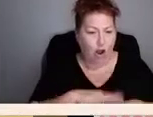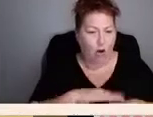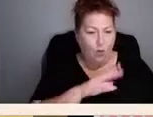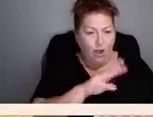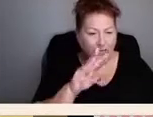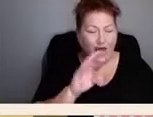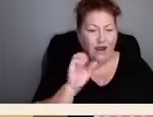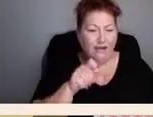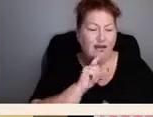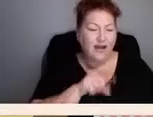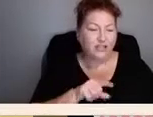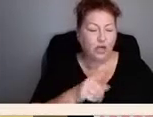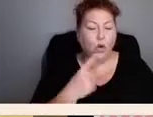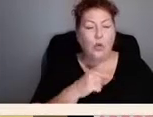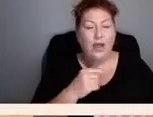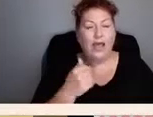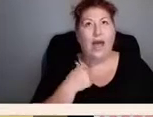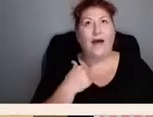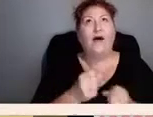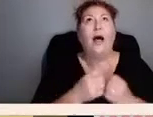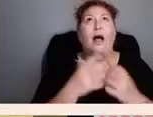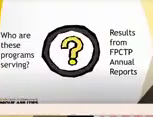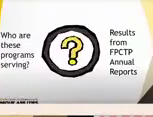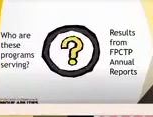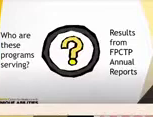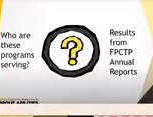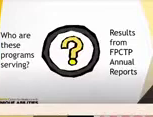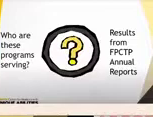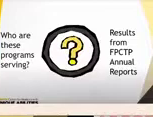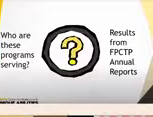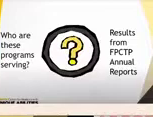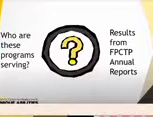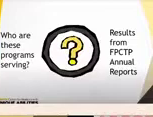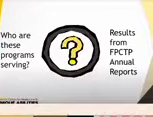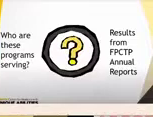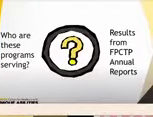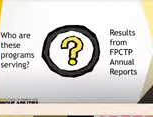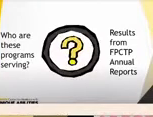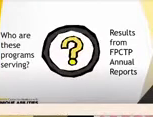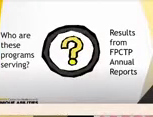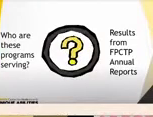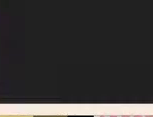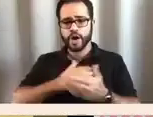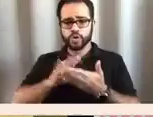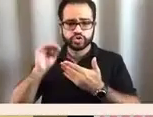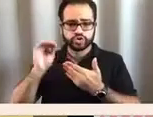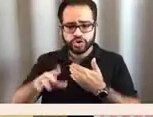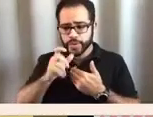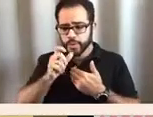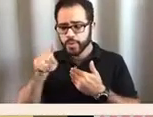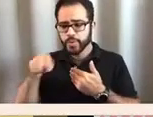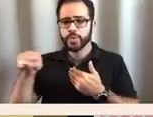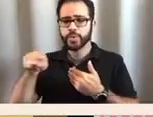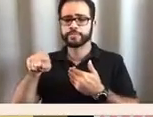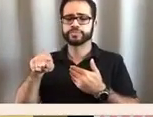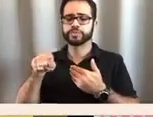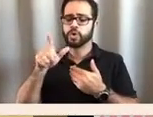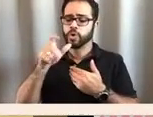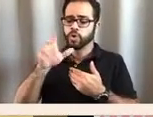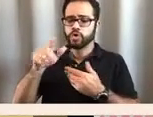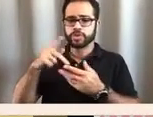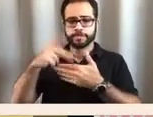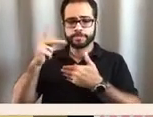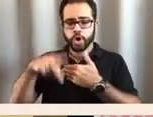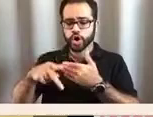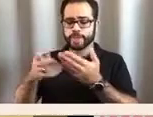can answer. And we have a lot of information about who our students are and who the